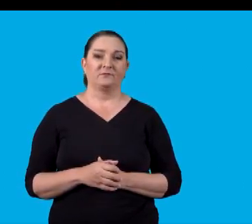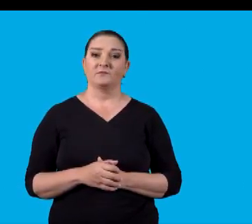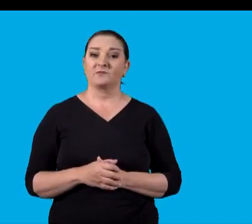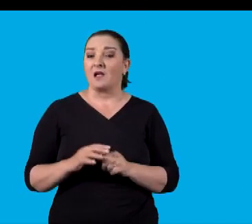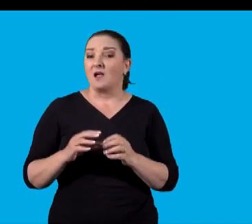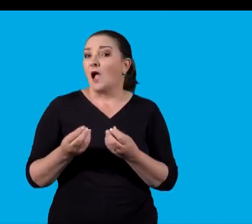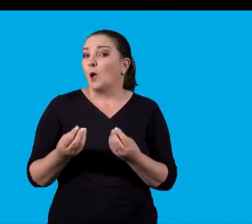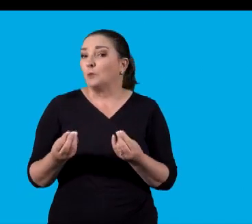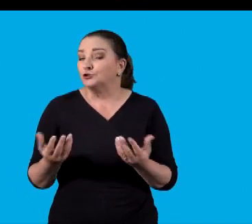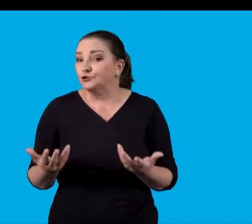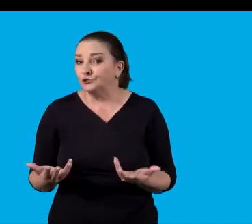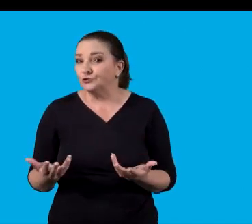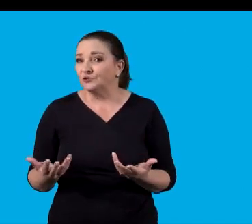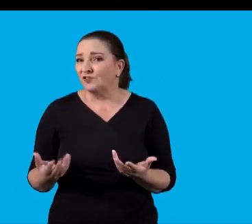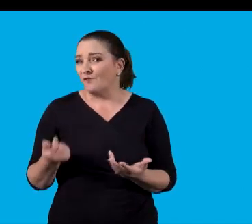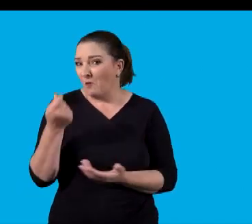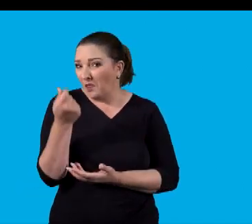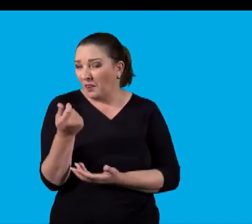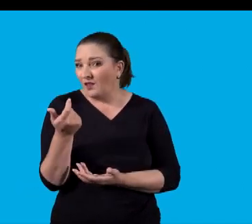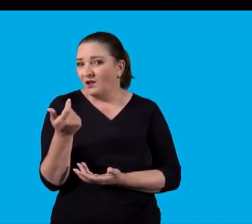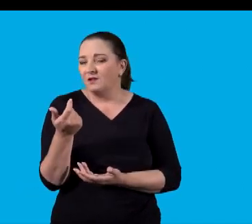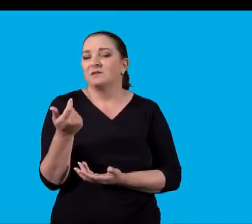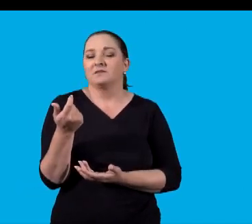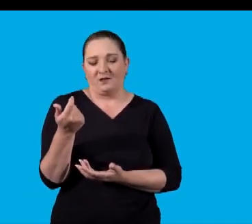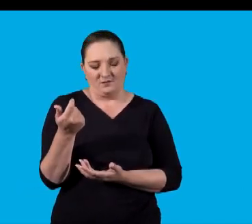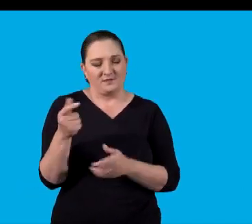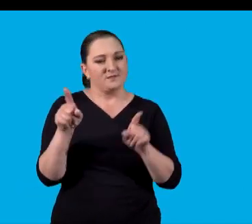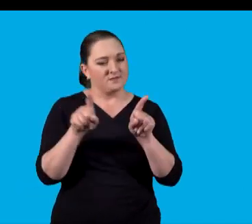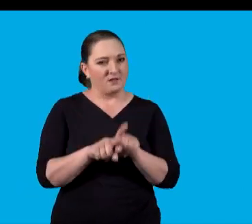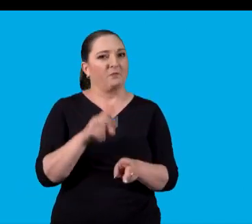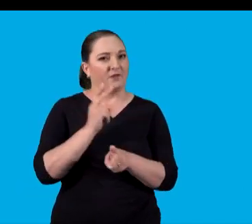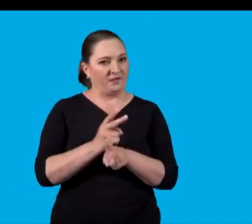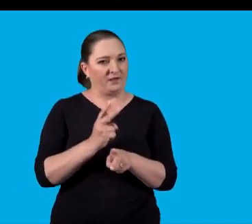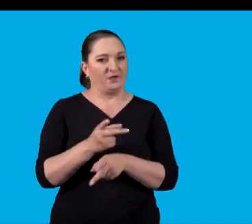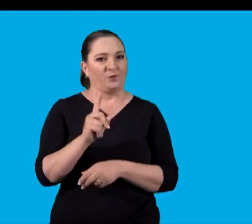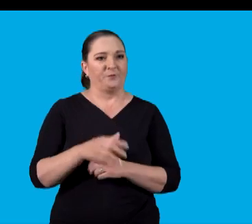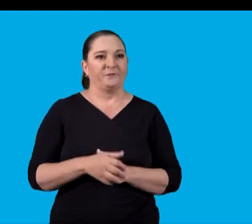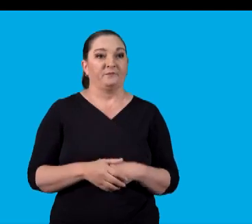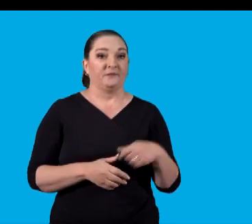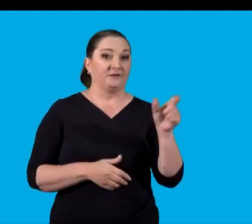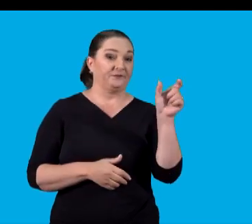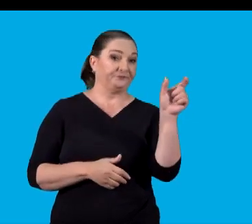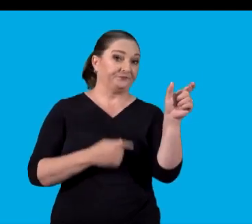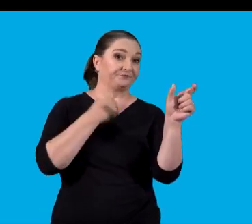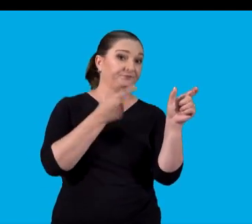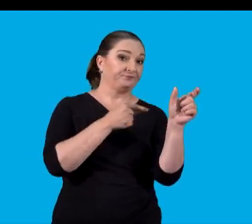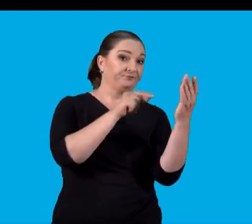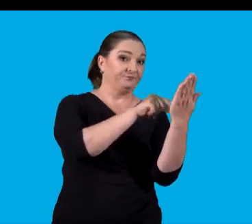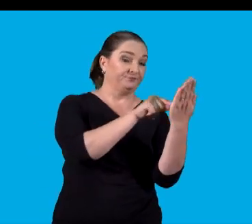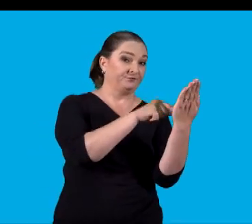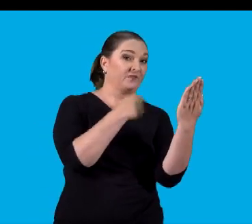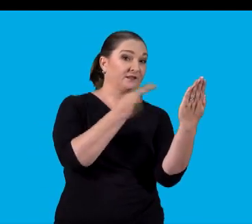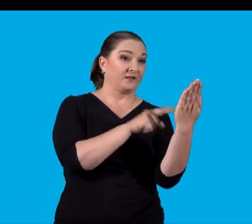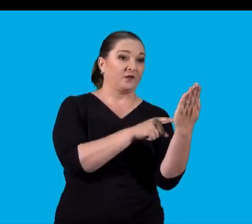shares here. And then how much was it in terms of capital? I'll do the same